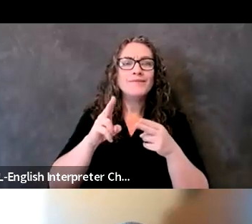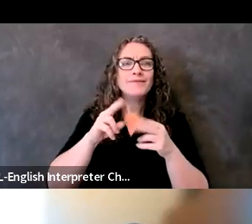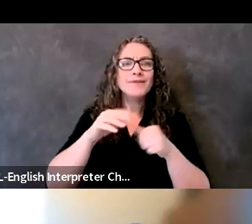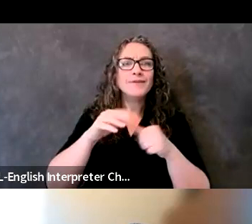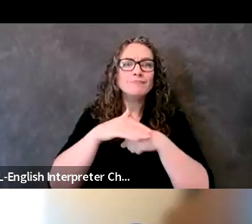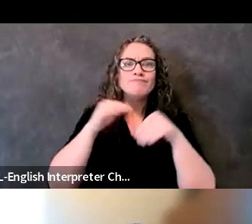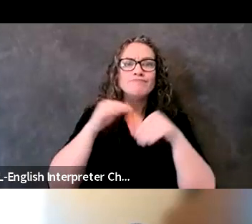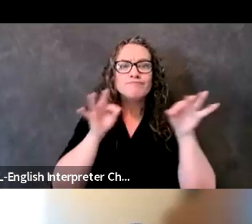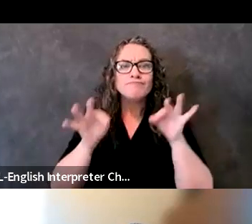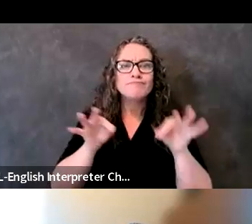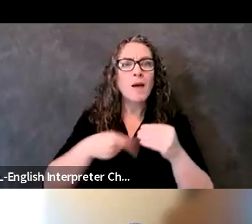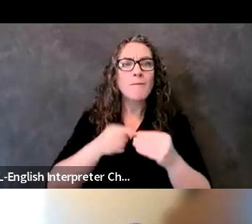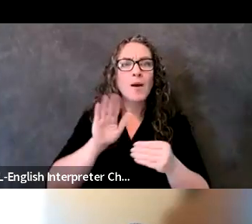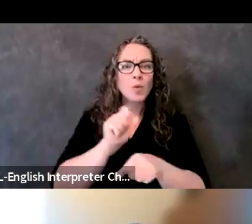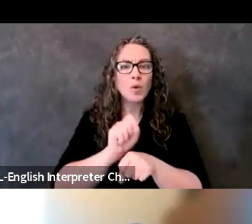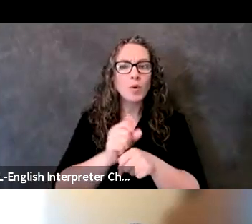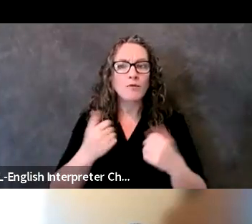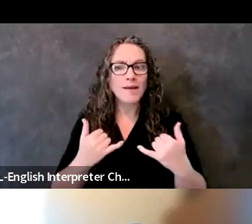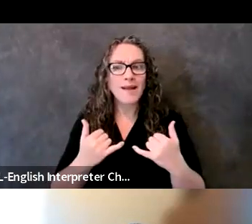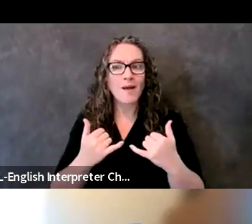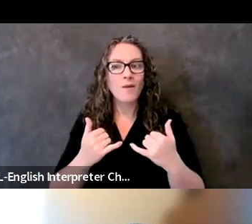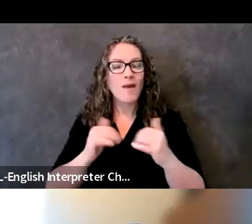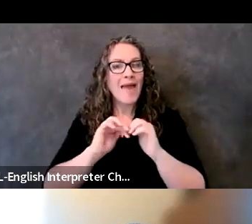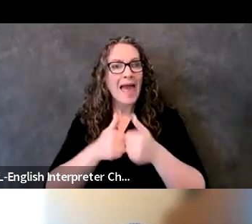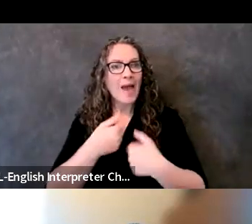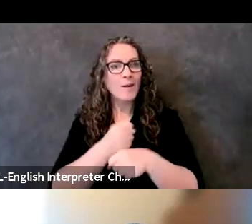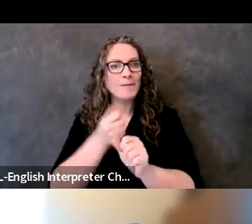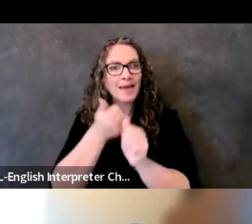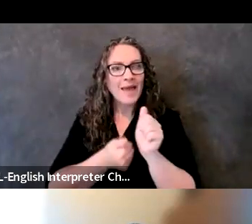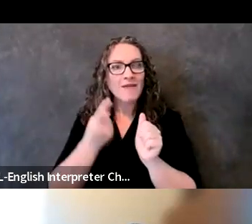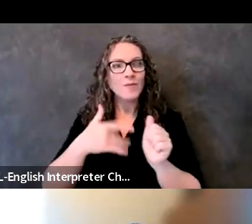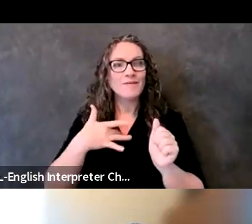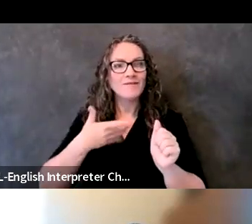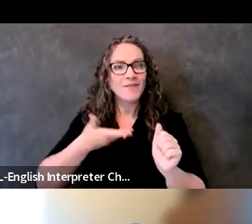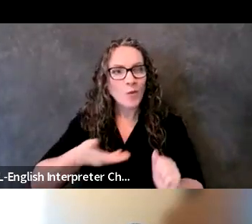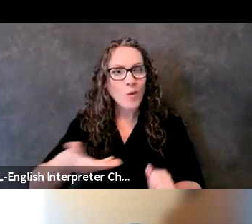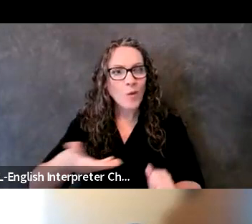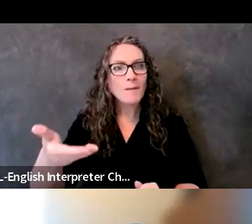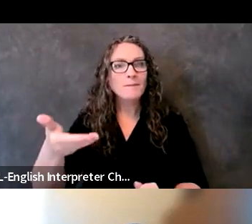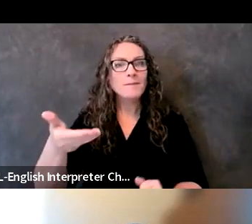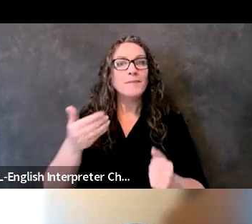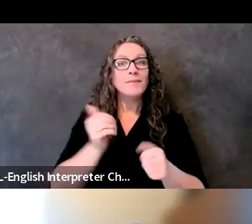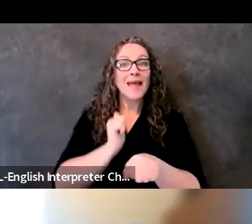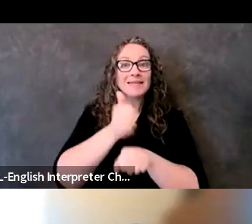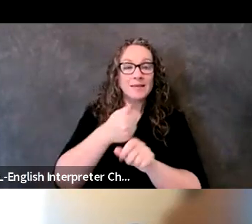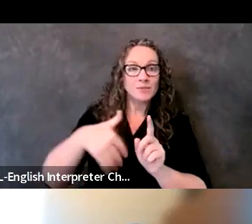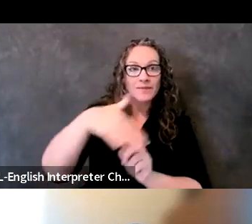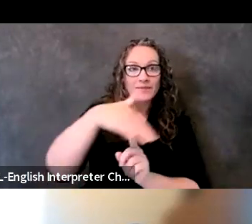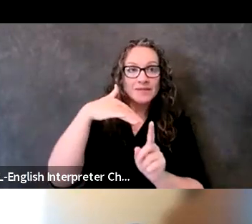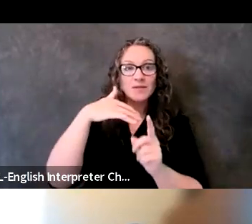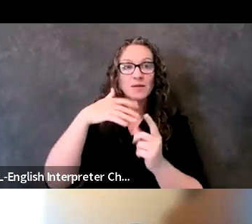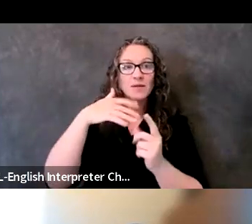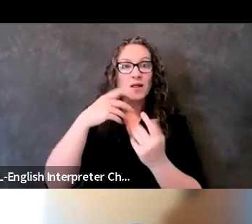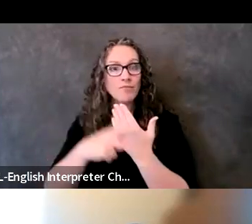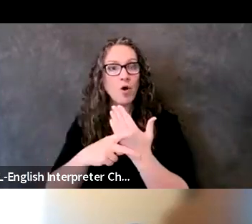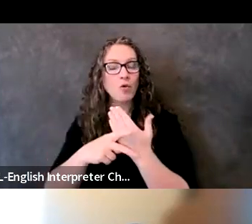right now tied to making everyone feel welcome, establishing physically and programmatically accessible shelters.